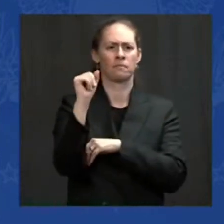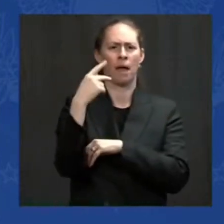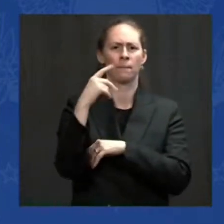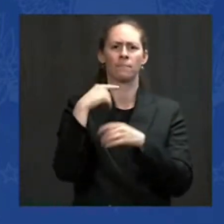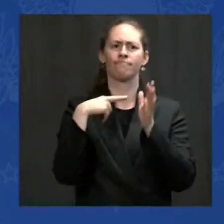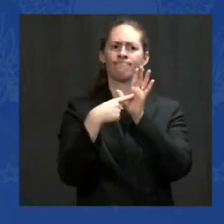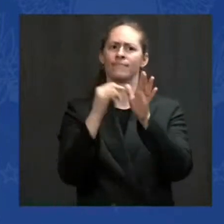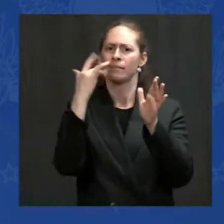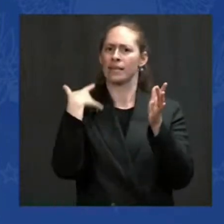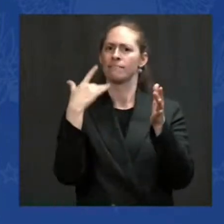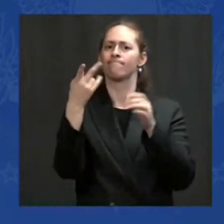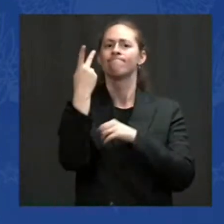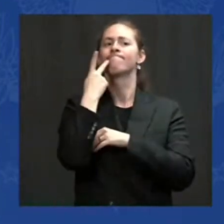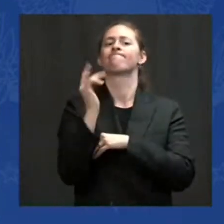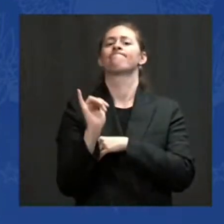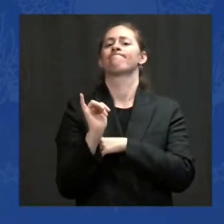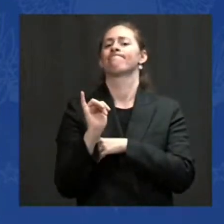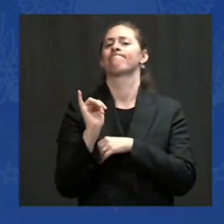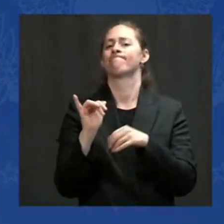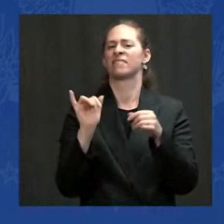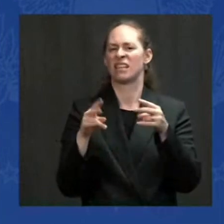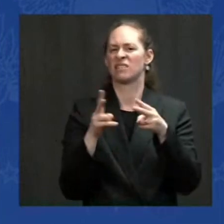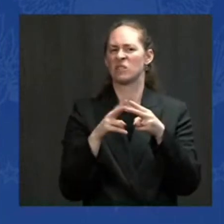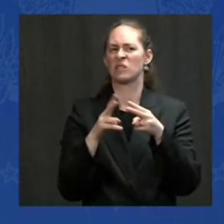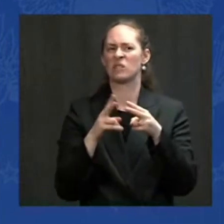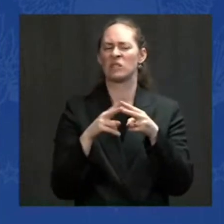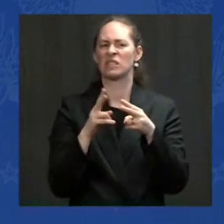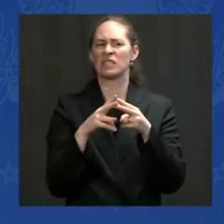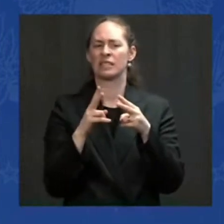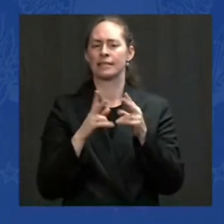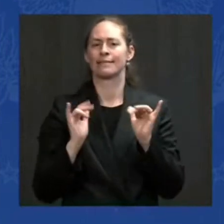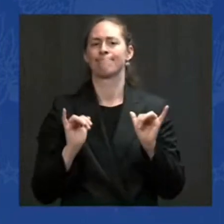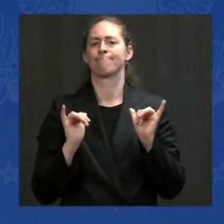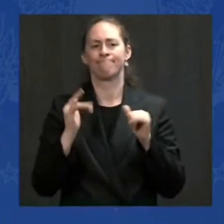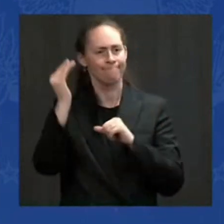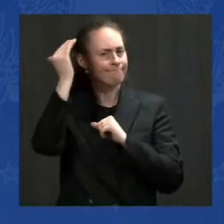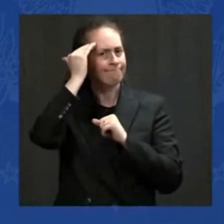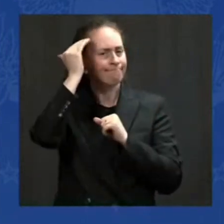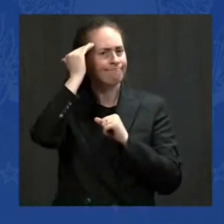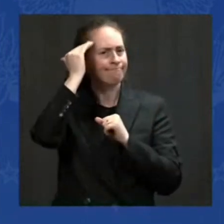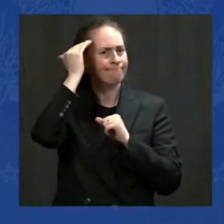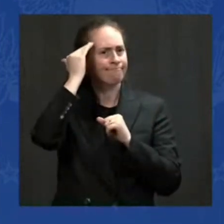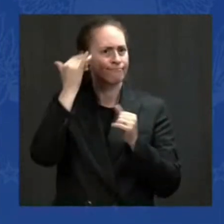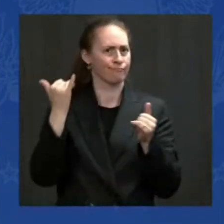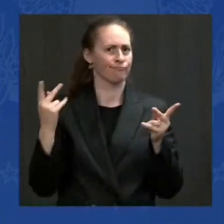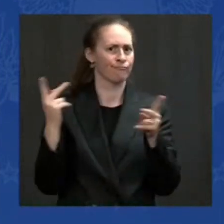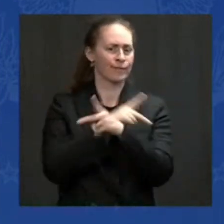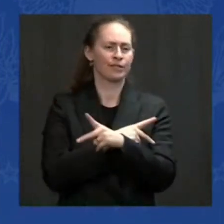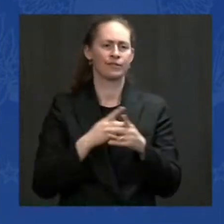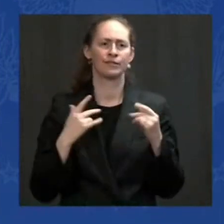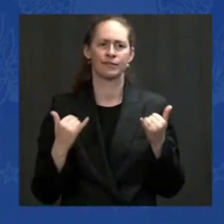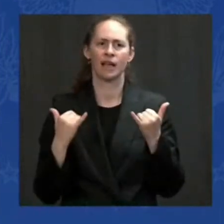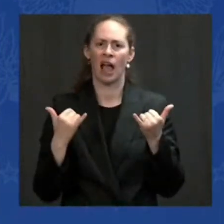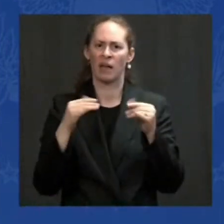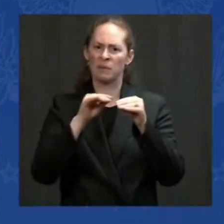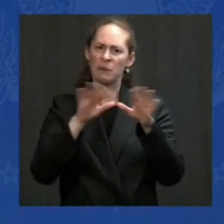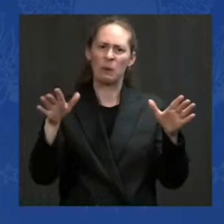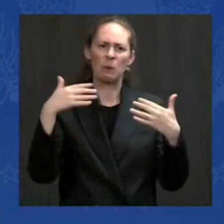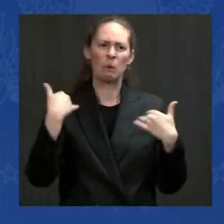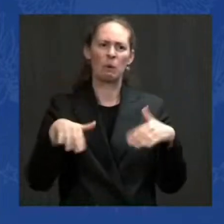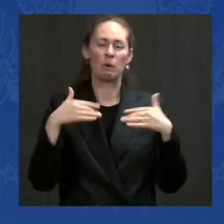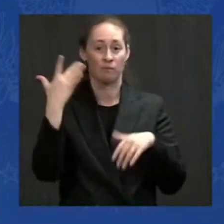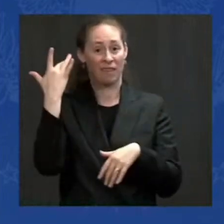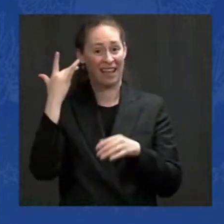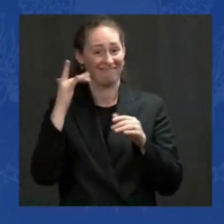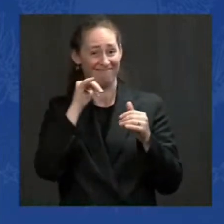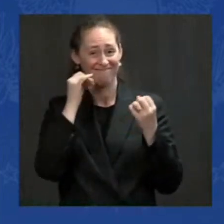areas, again, we've demonstrated high rates of disease, lower rates of vaccination. We are really encouraging people who are not vaccinated